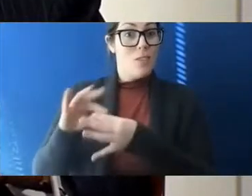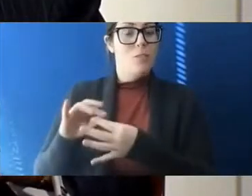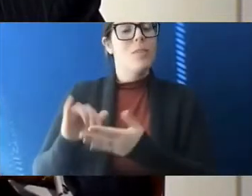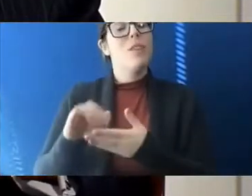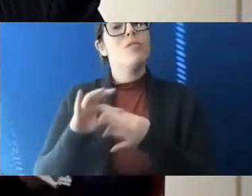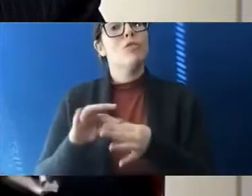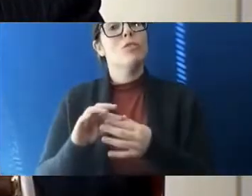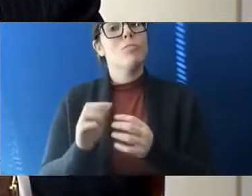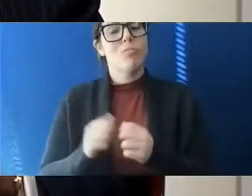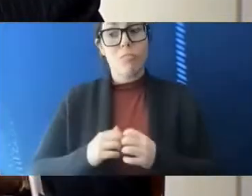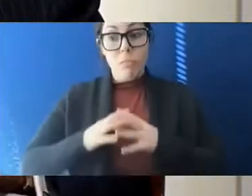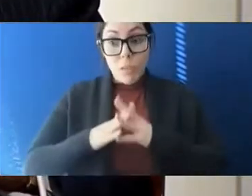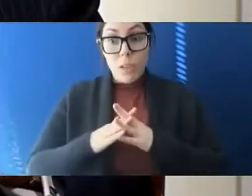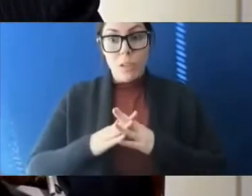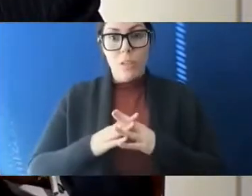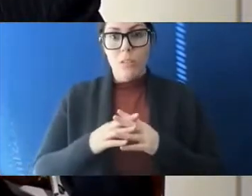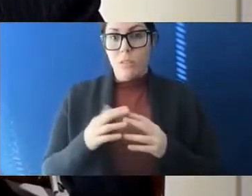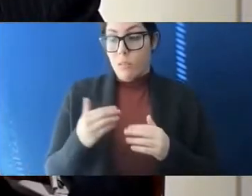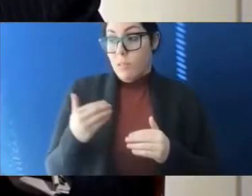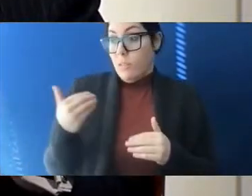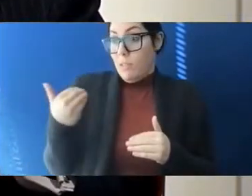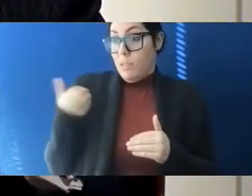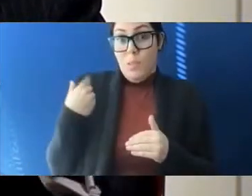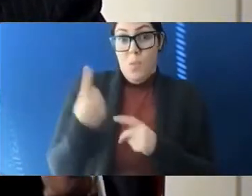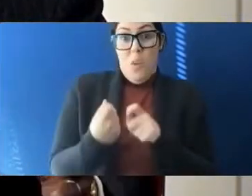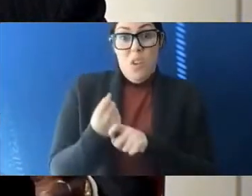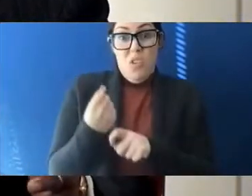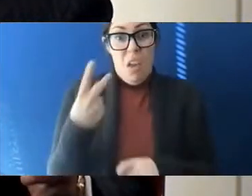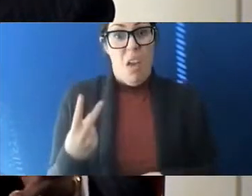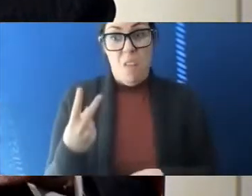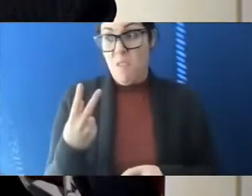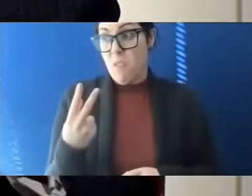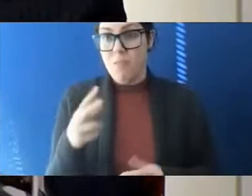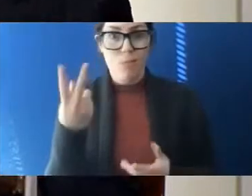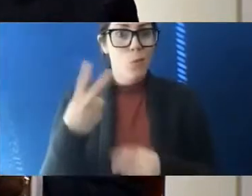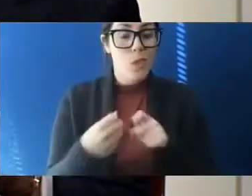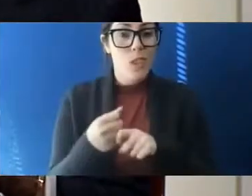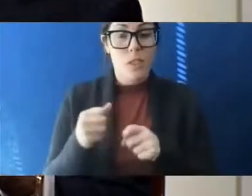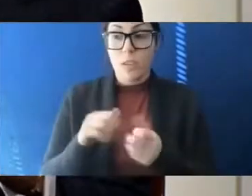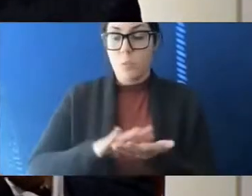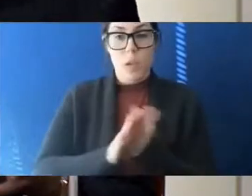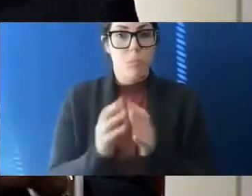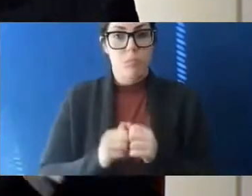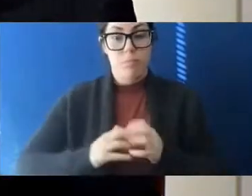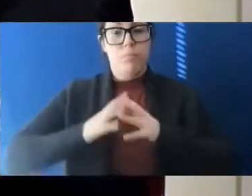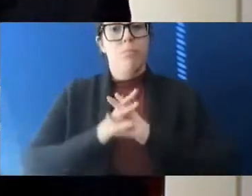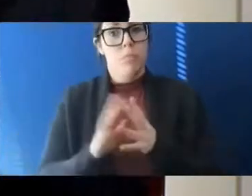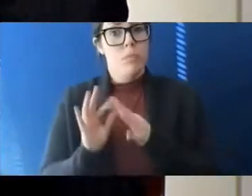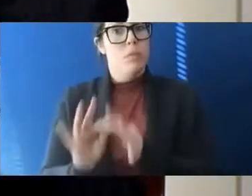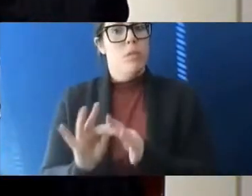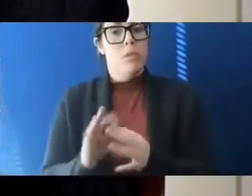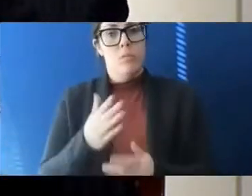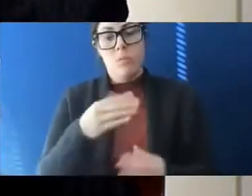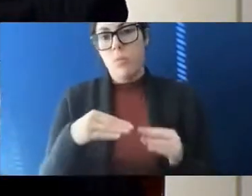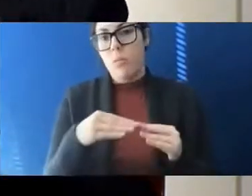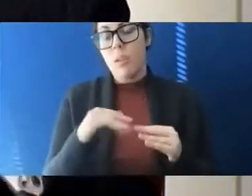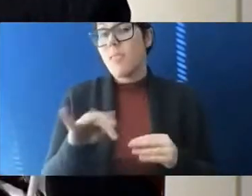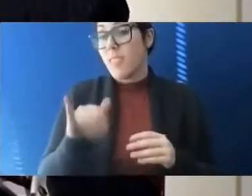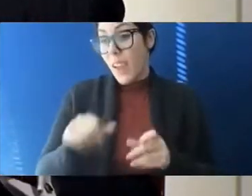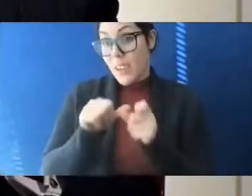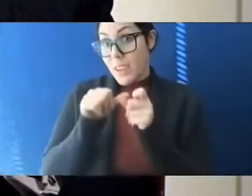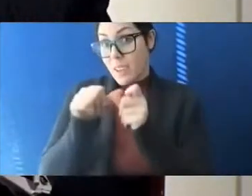escalated over these past year and a half to 2 years. So if that could continue,